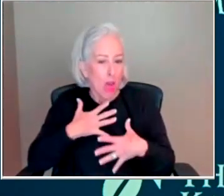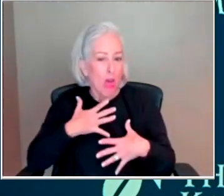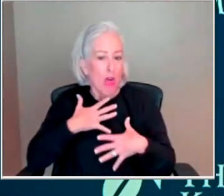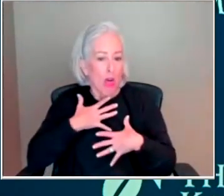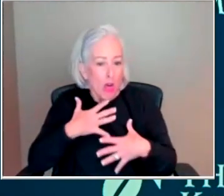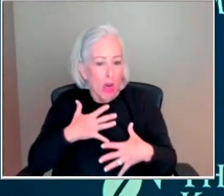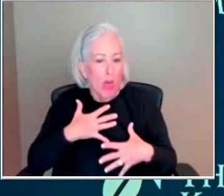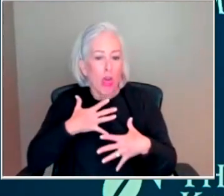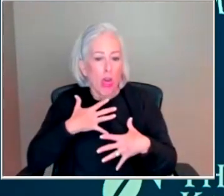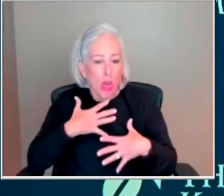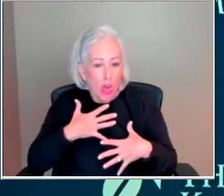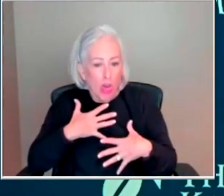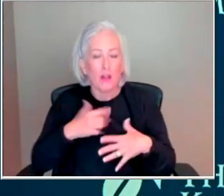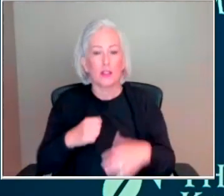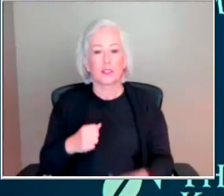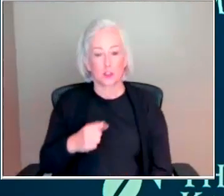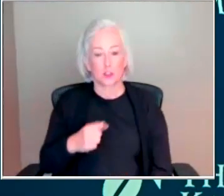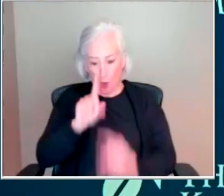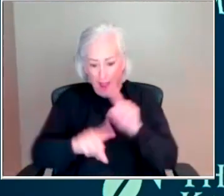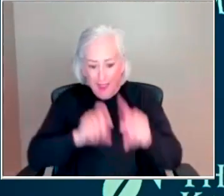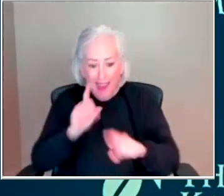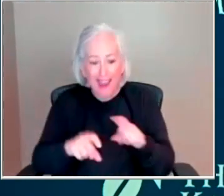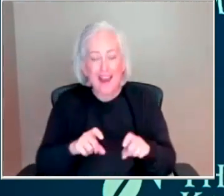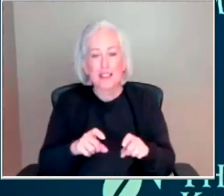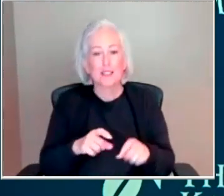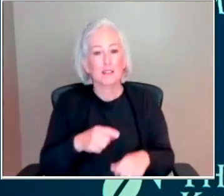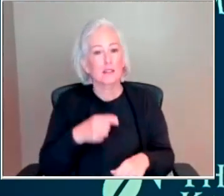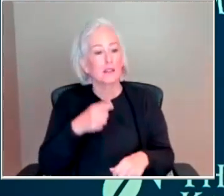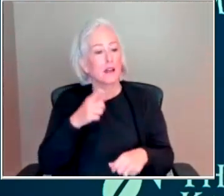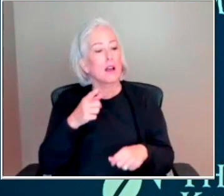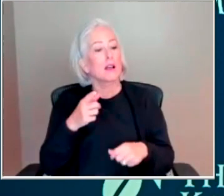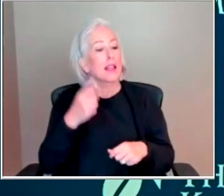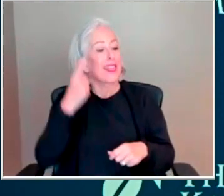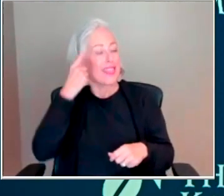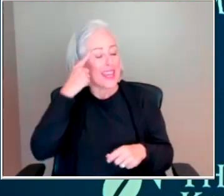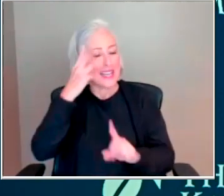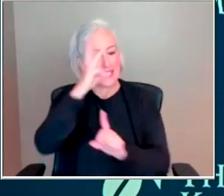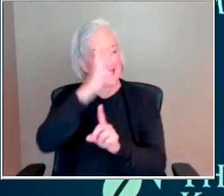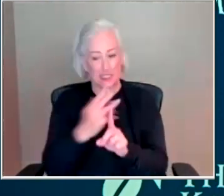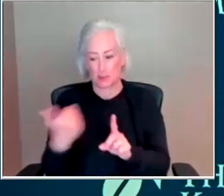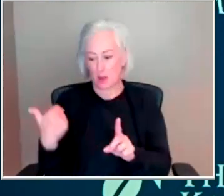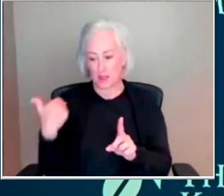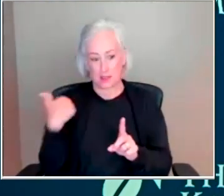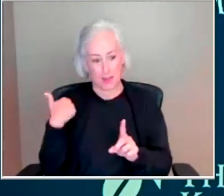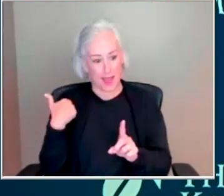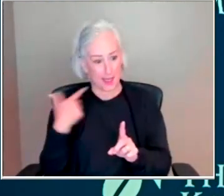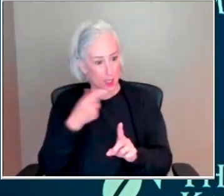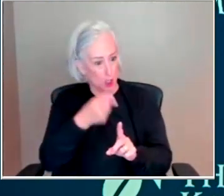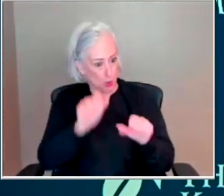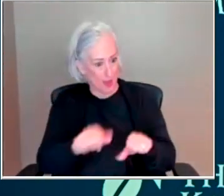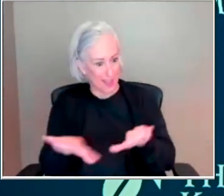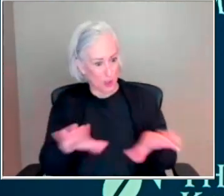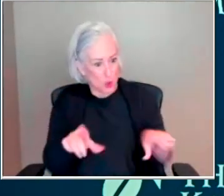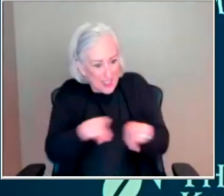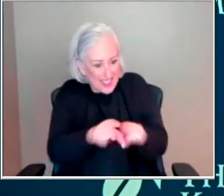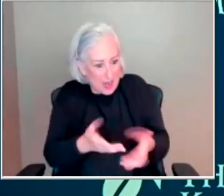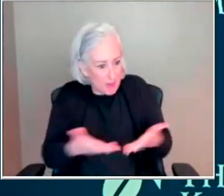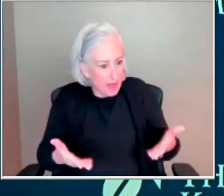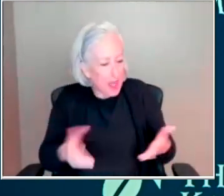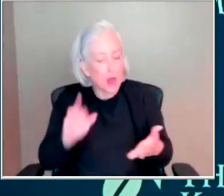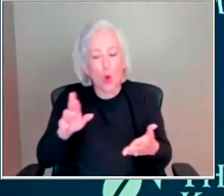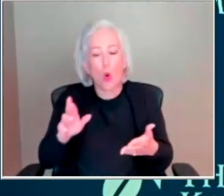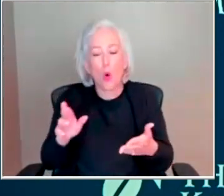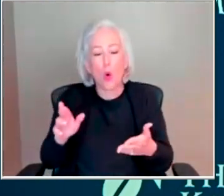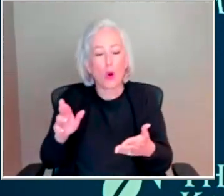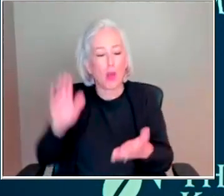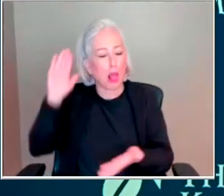and for practitioners to ask, is, well, compared to 6 months ago, what can you do? Can you do, and you'll have people say, well, I